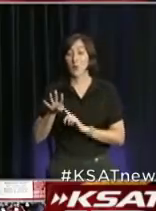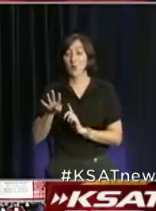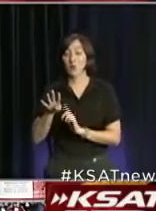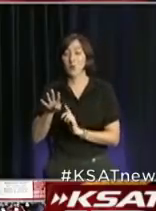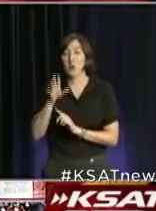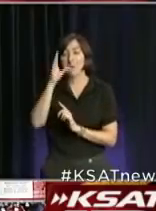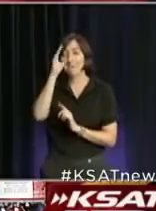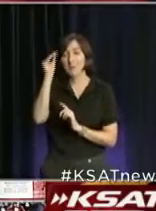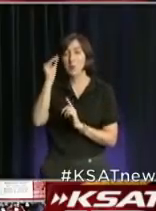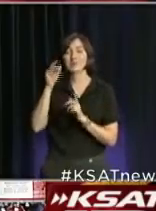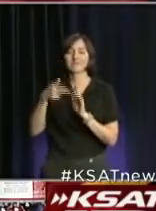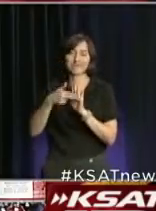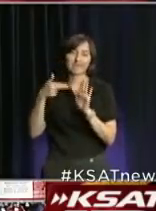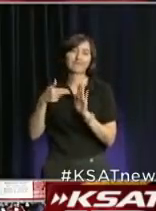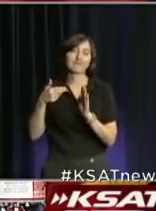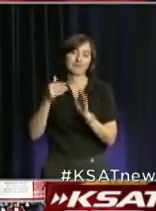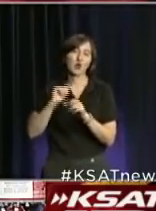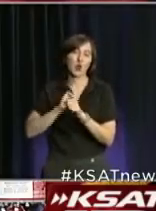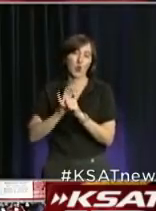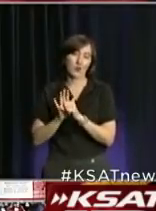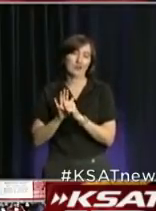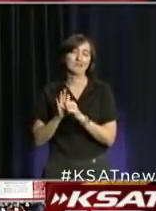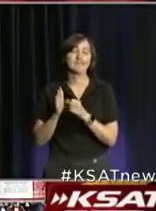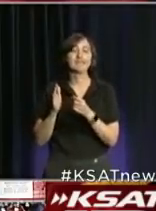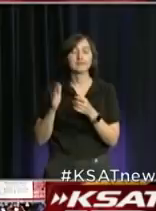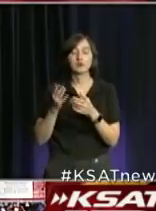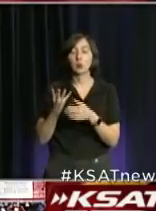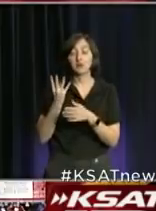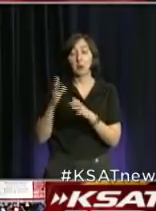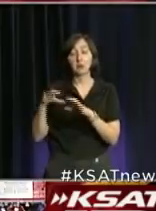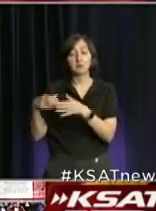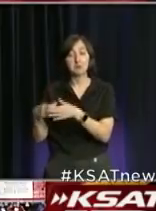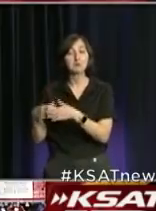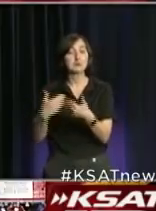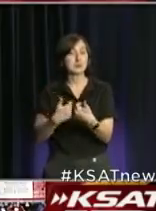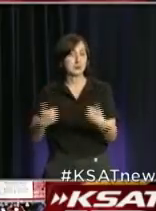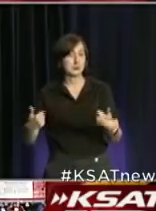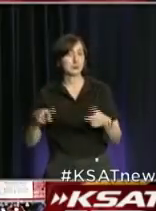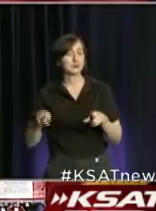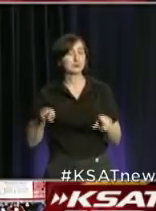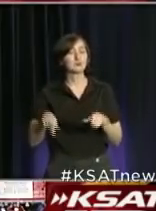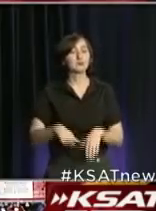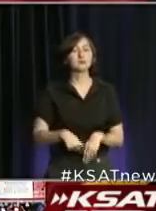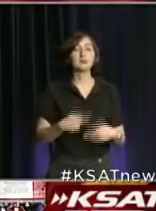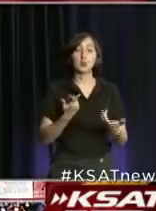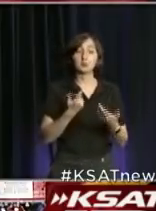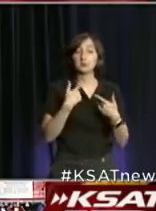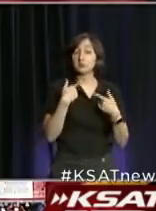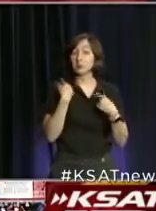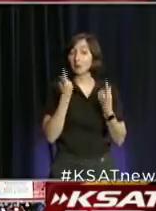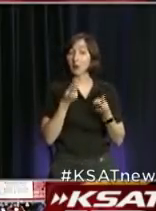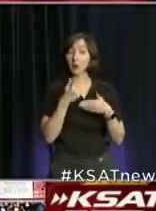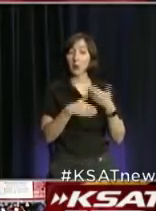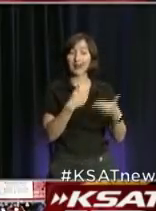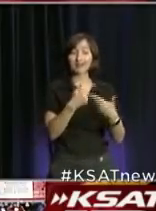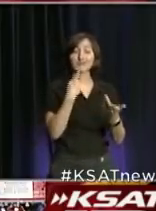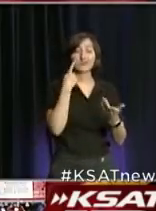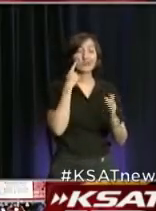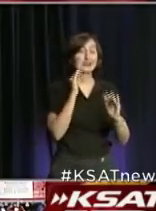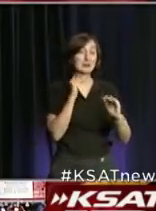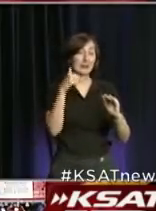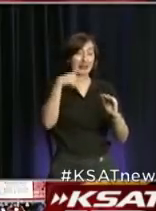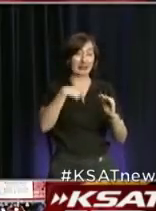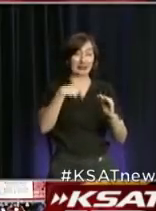So things are going well there. We expect that the facility will close by the end of the month, and the